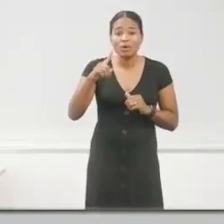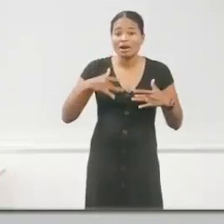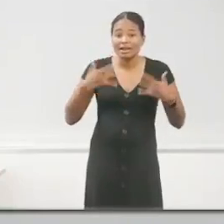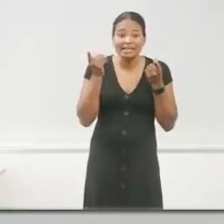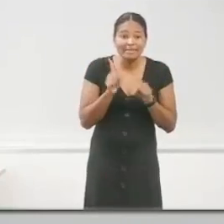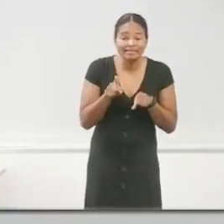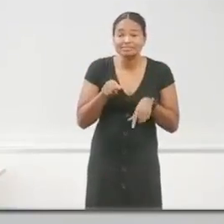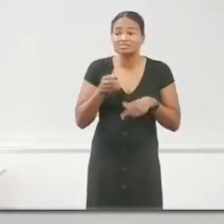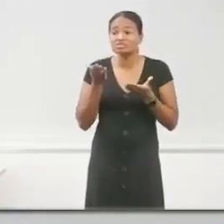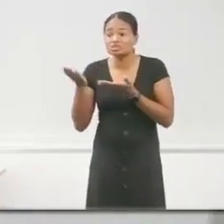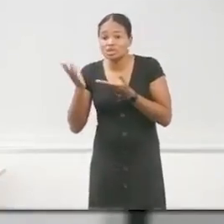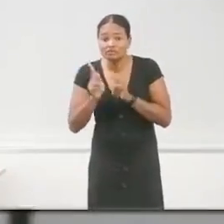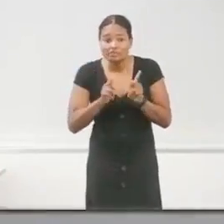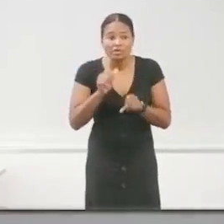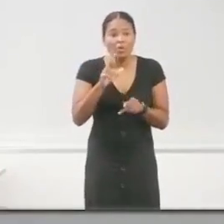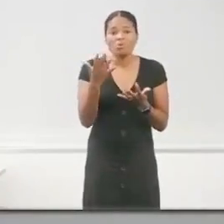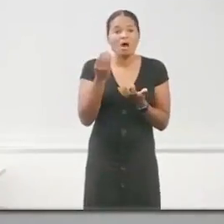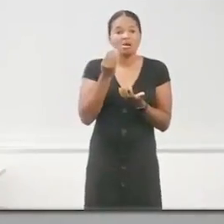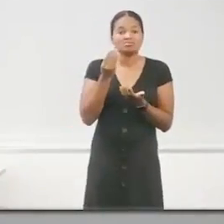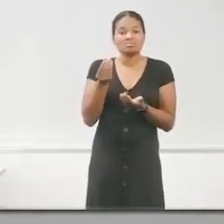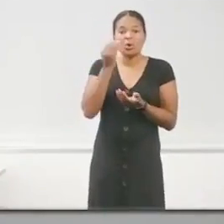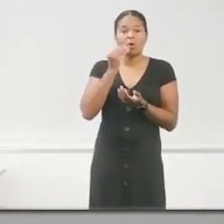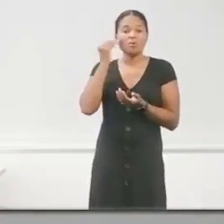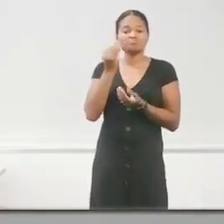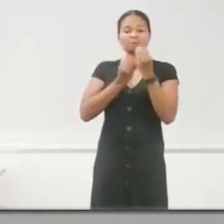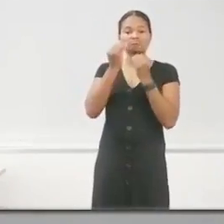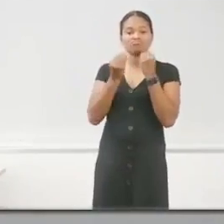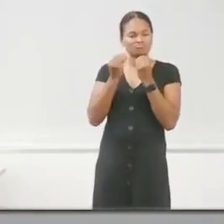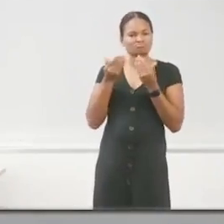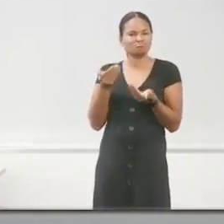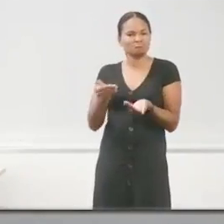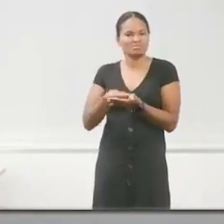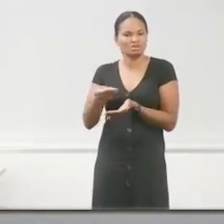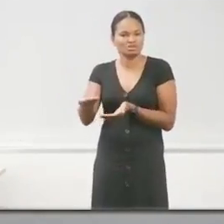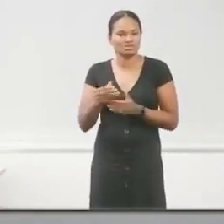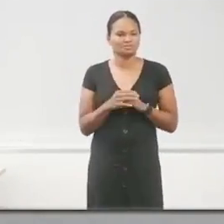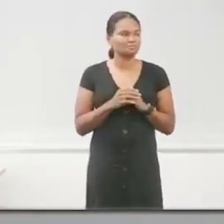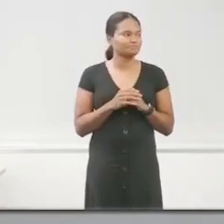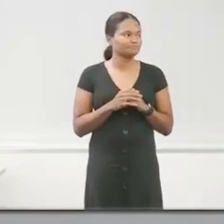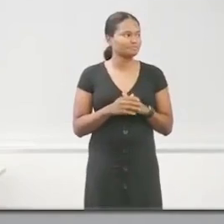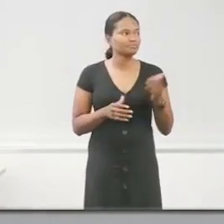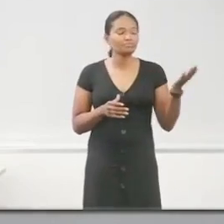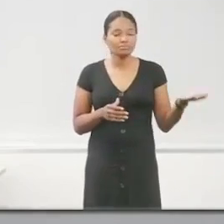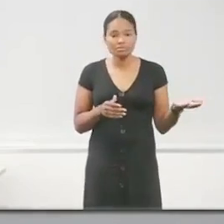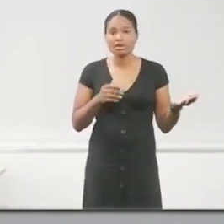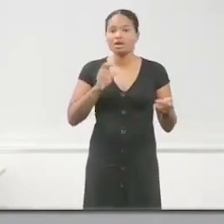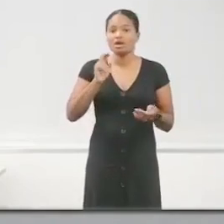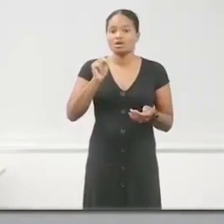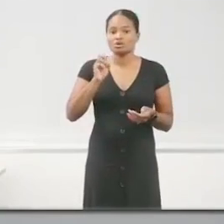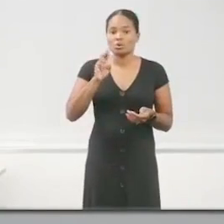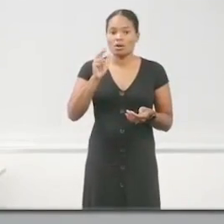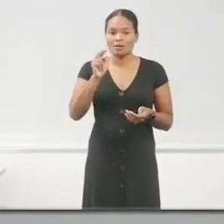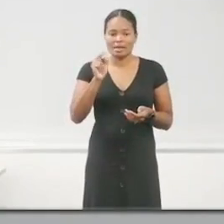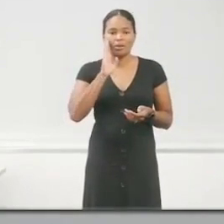go ahead and check them out and buy them. So Norm, you are going to kind of give an overview as we launch this program today